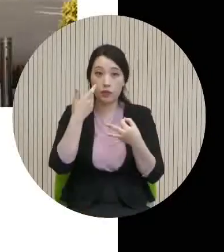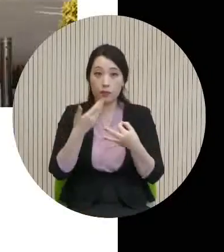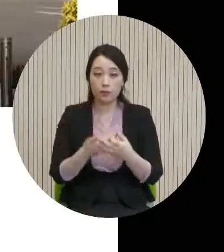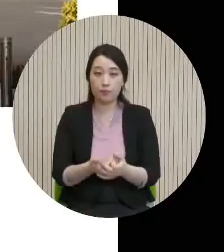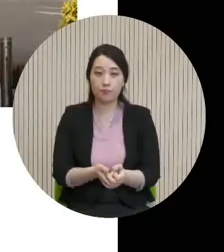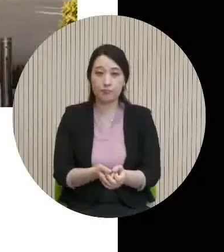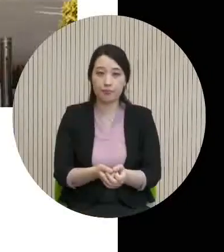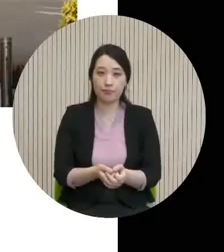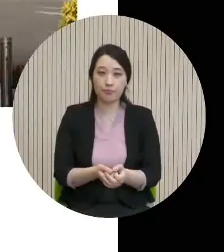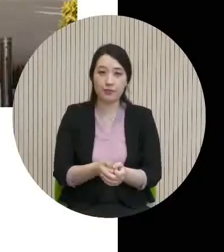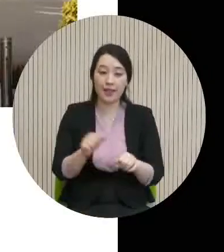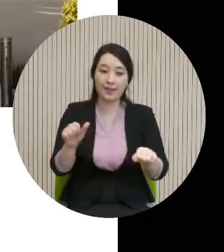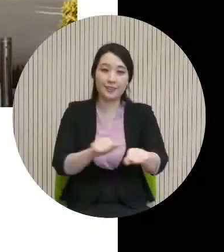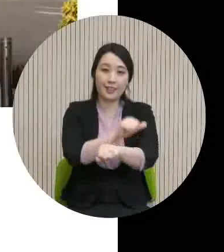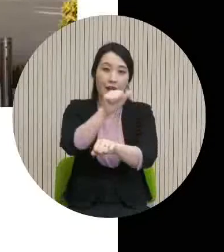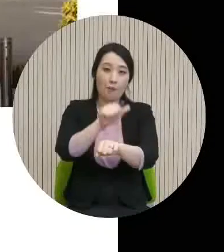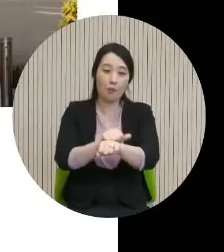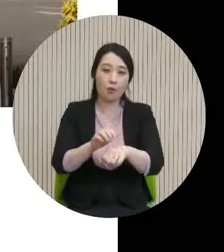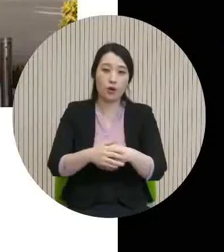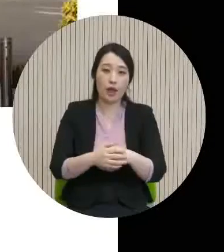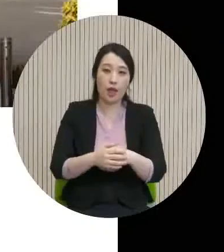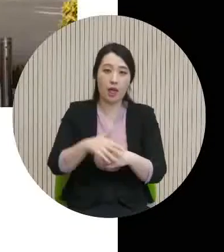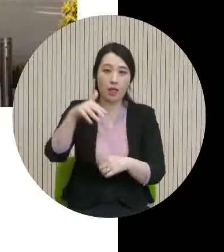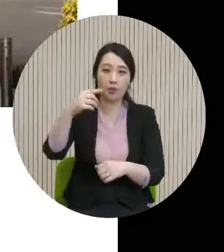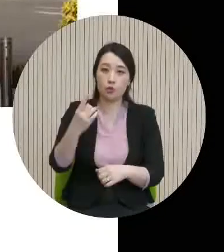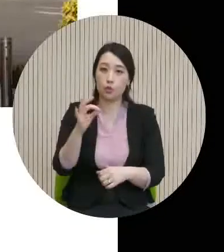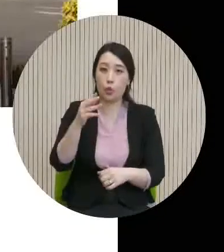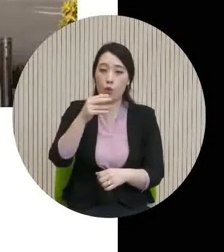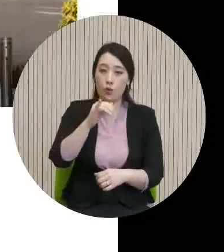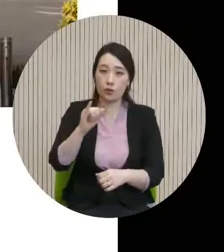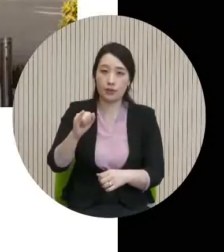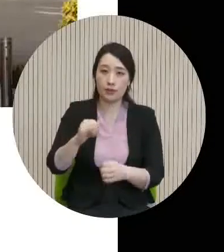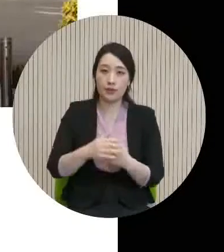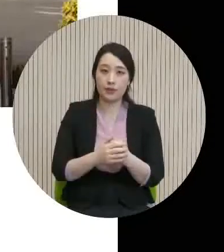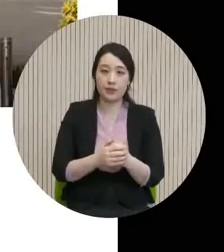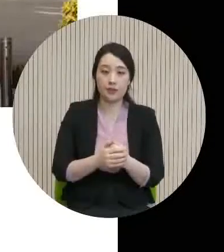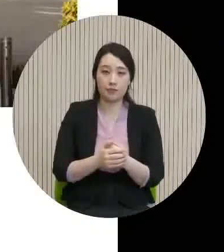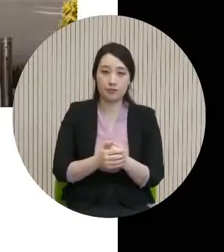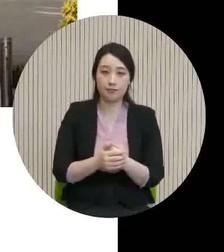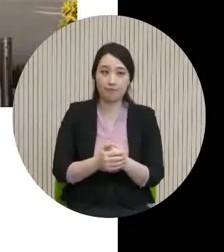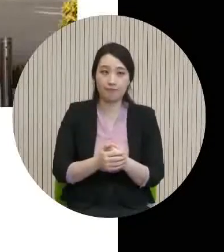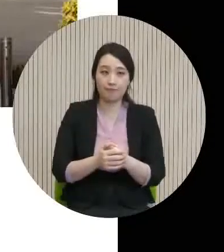of Singapore, Lee Hsien Loong, talking about why